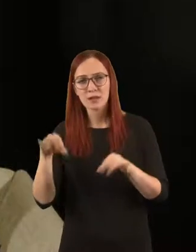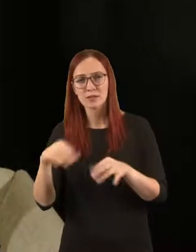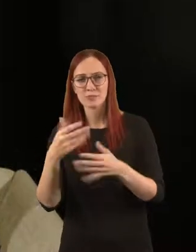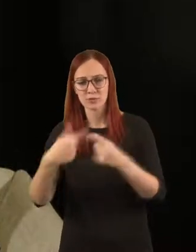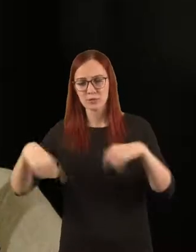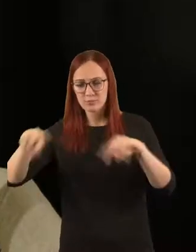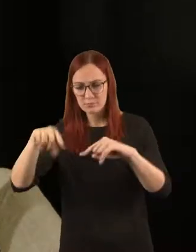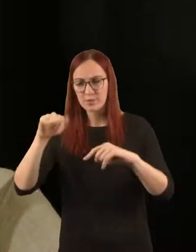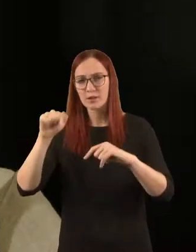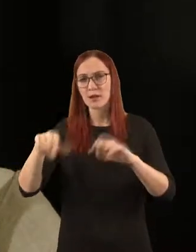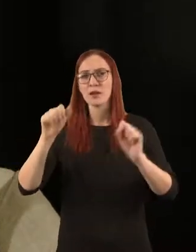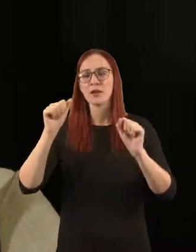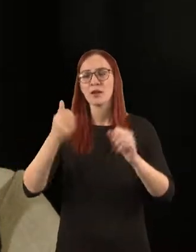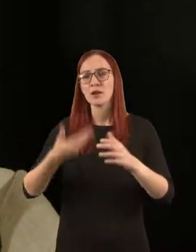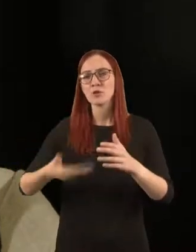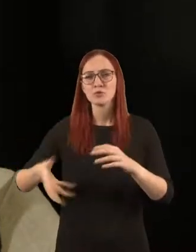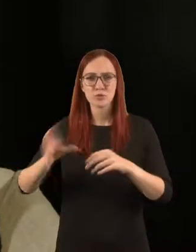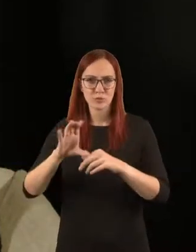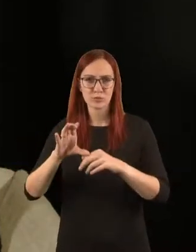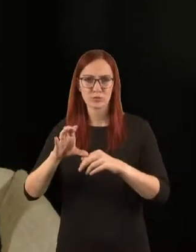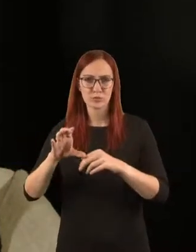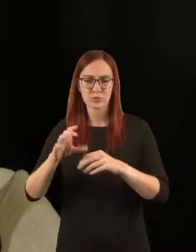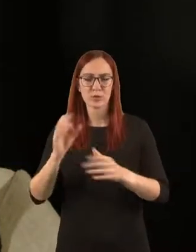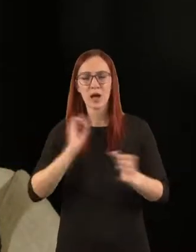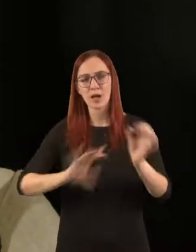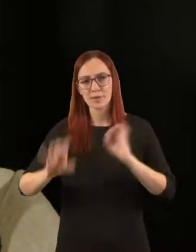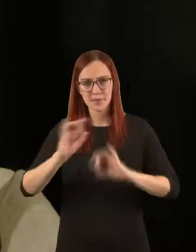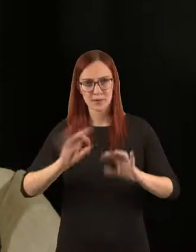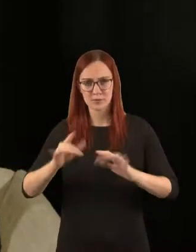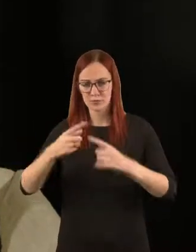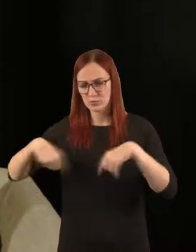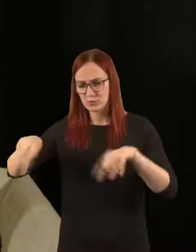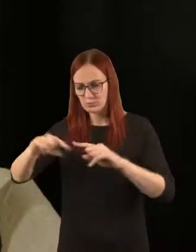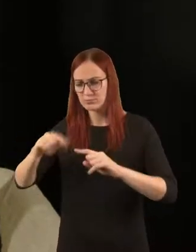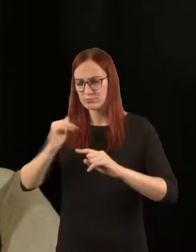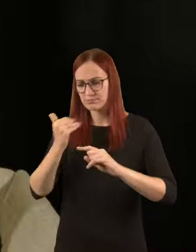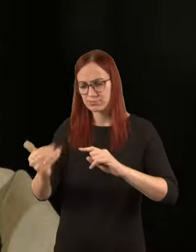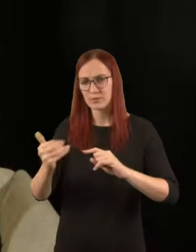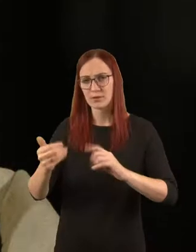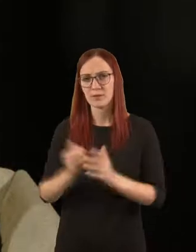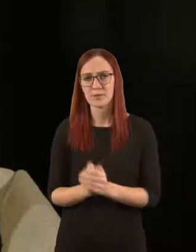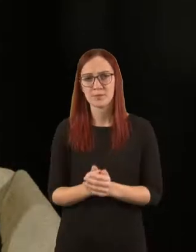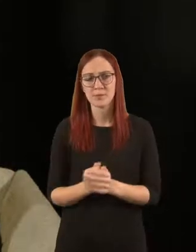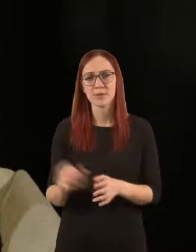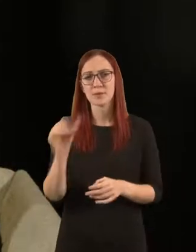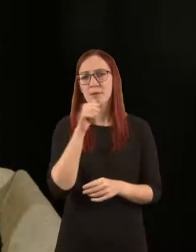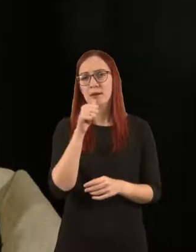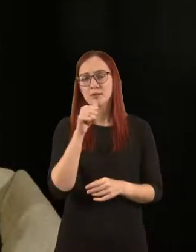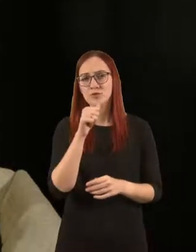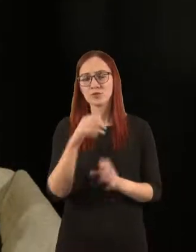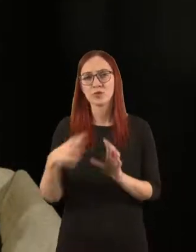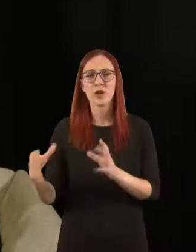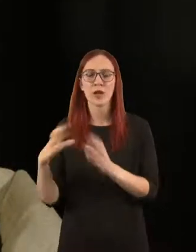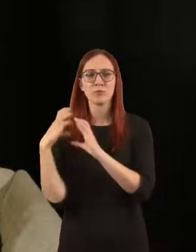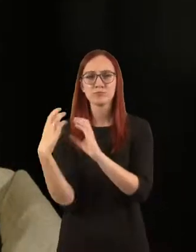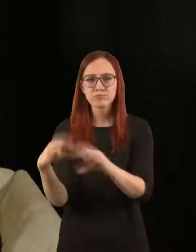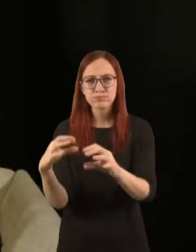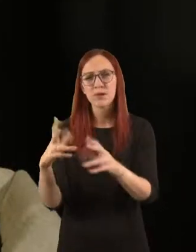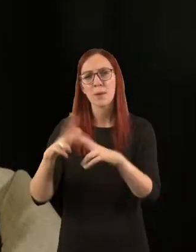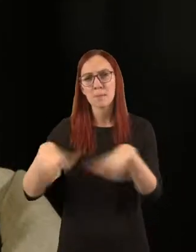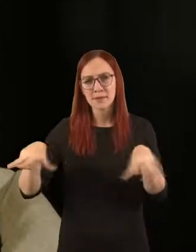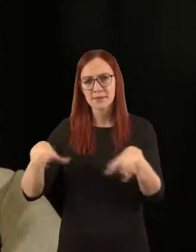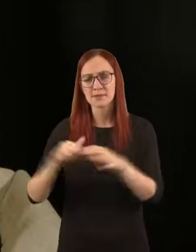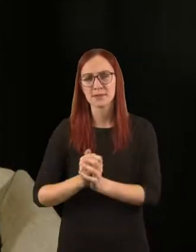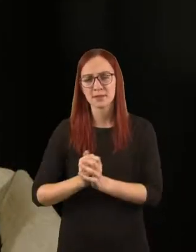If we look at the transport sector, and the colleague said that the report focuses greatly on